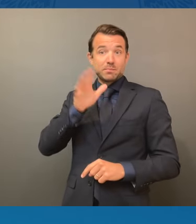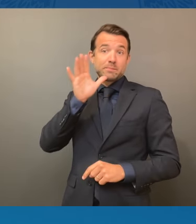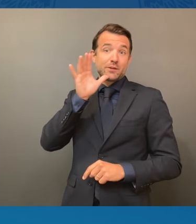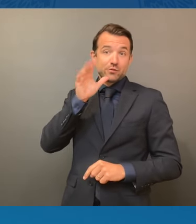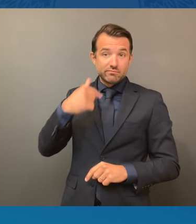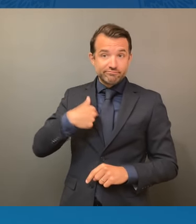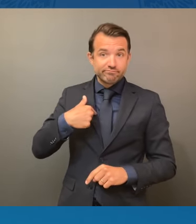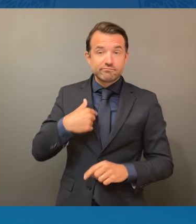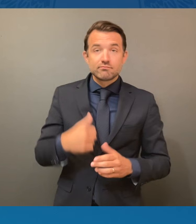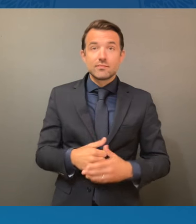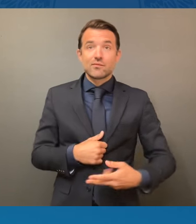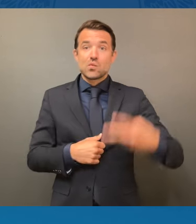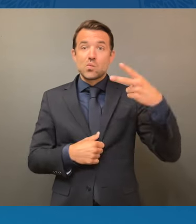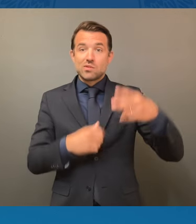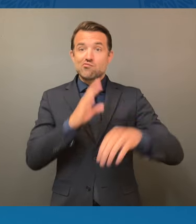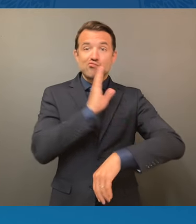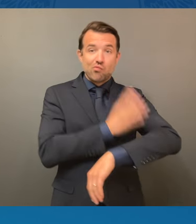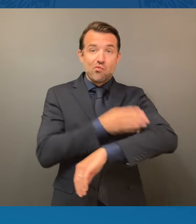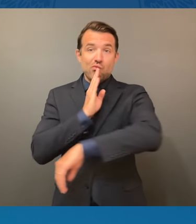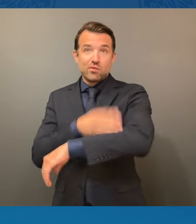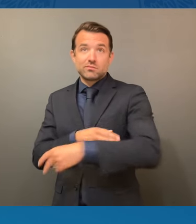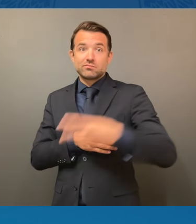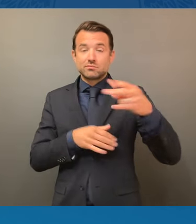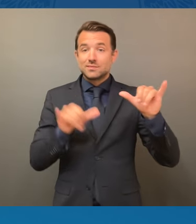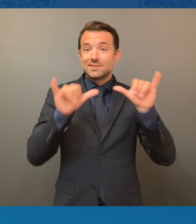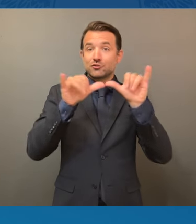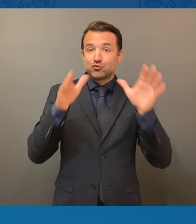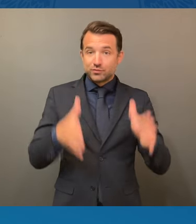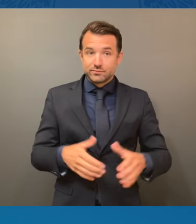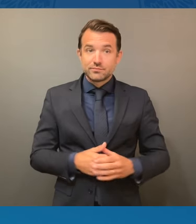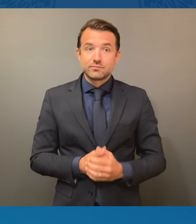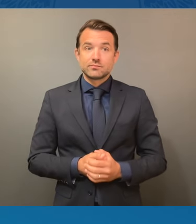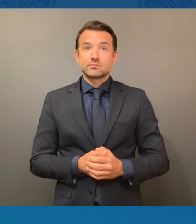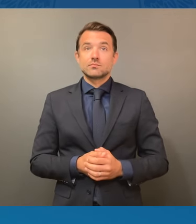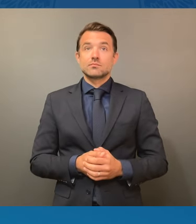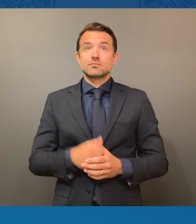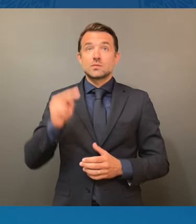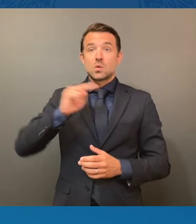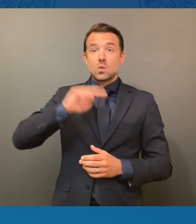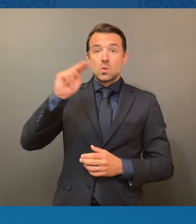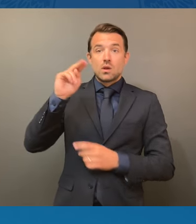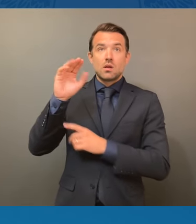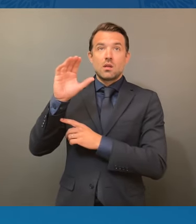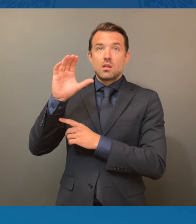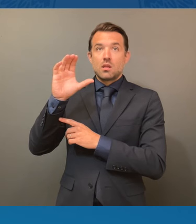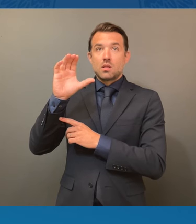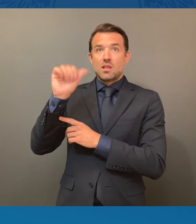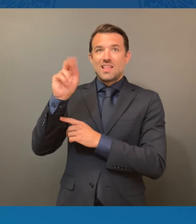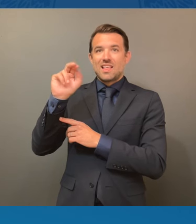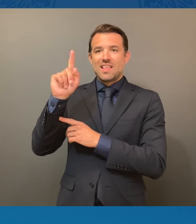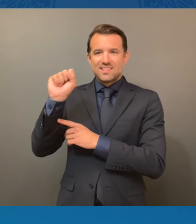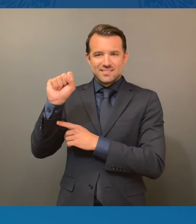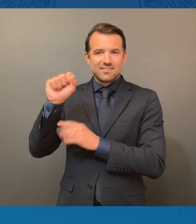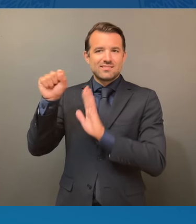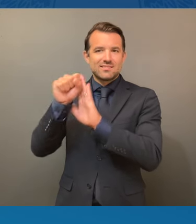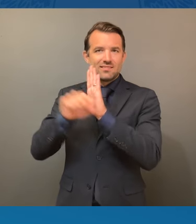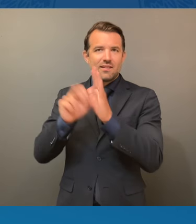engineers from the illustrious North Carolina A&T State University. Can I get an Aggie